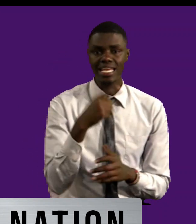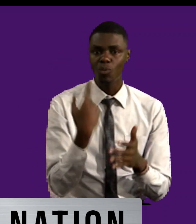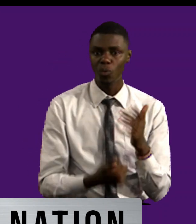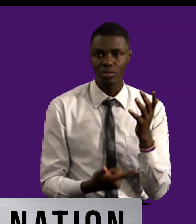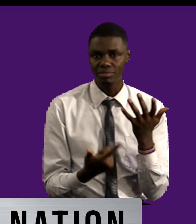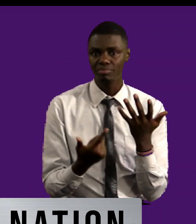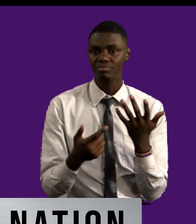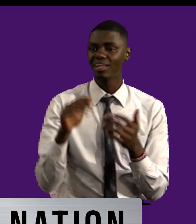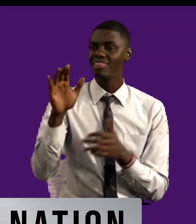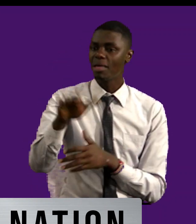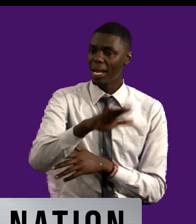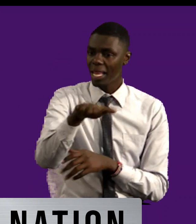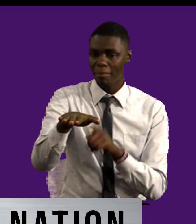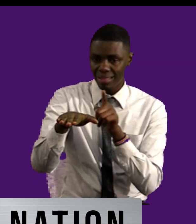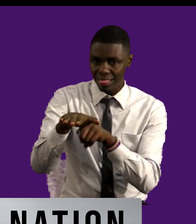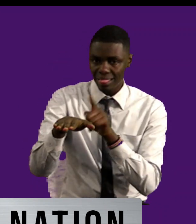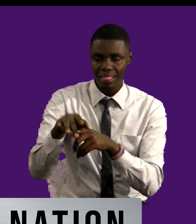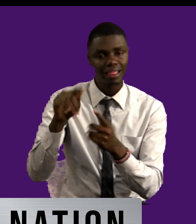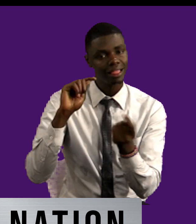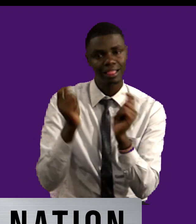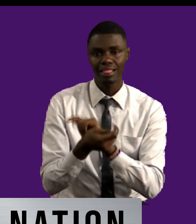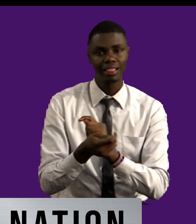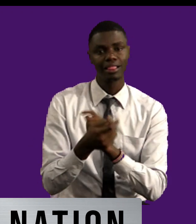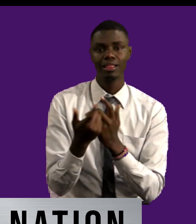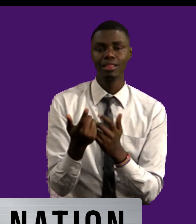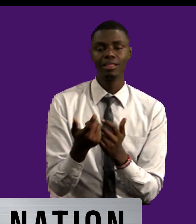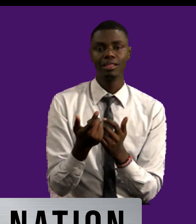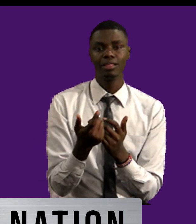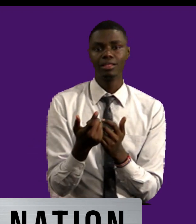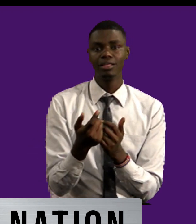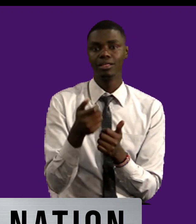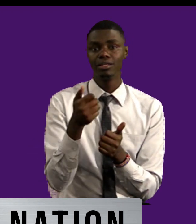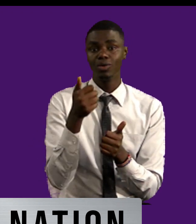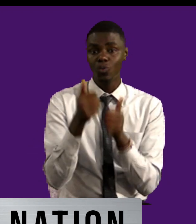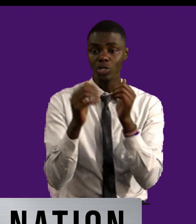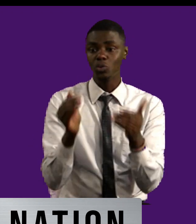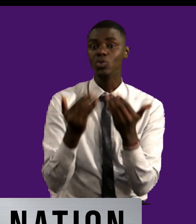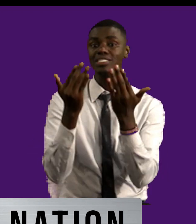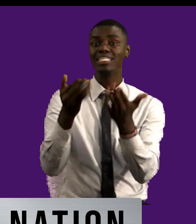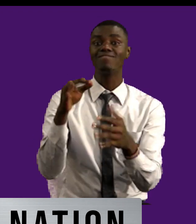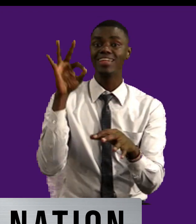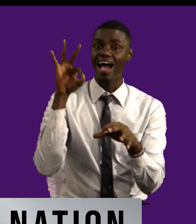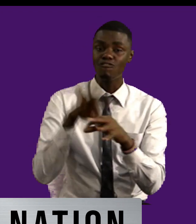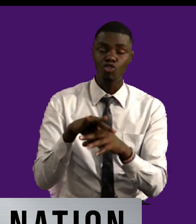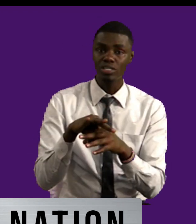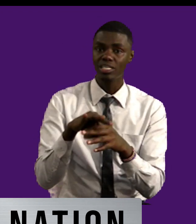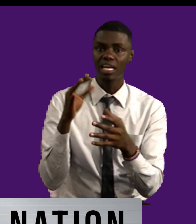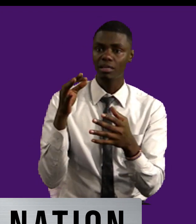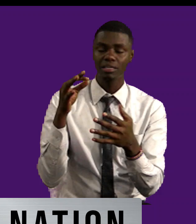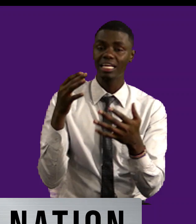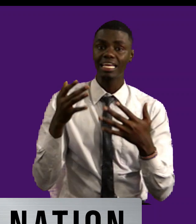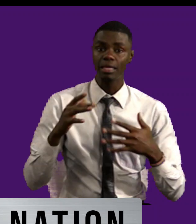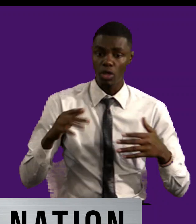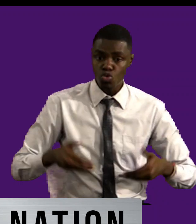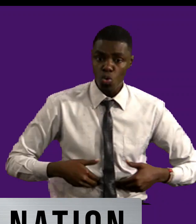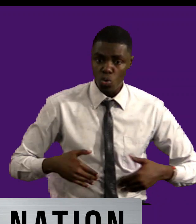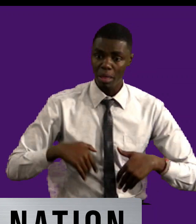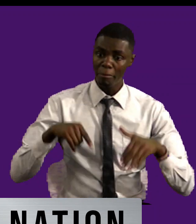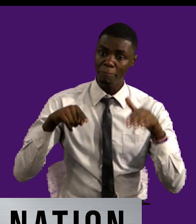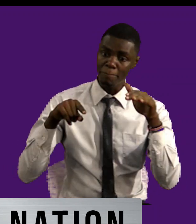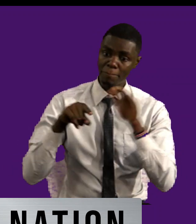the parliament, which was given a vote of no confidence by Kenyans